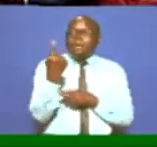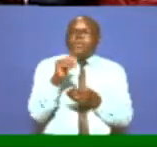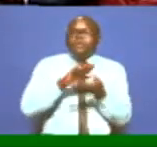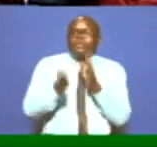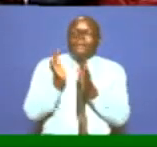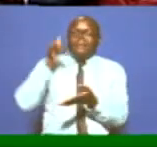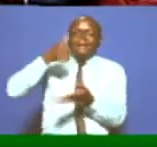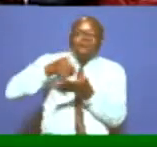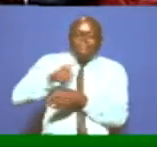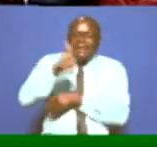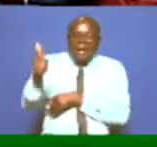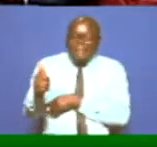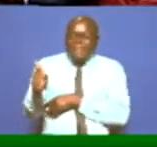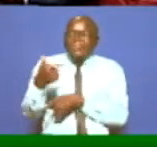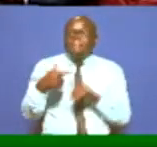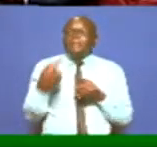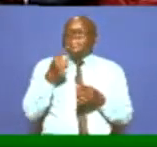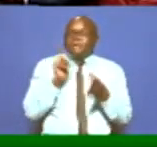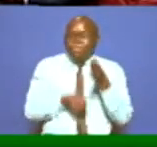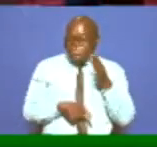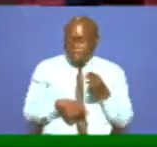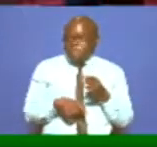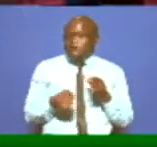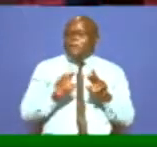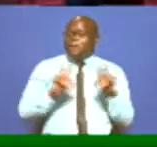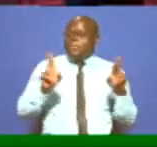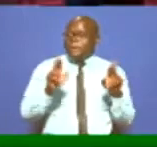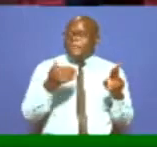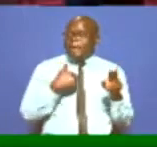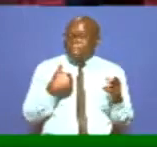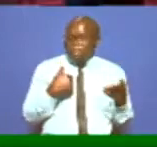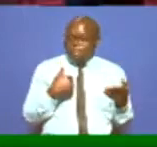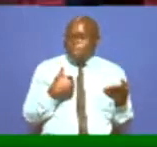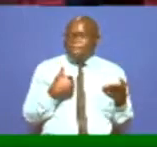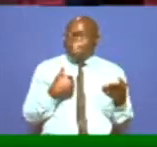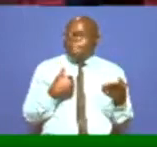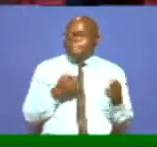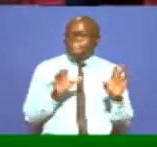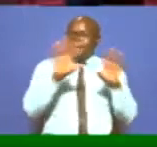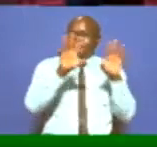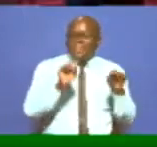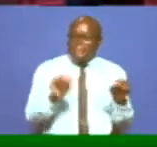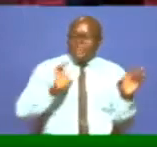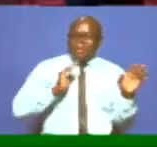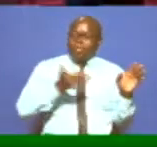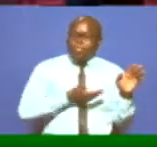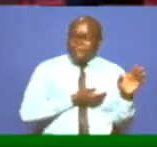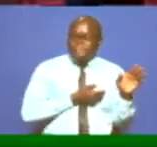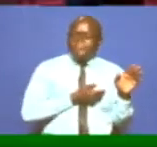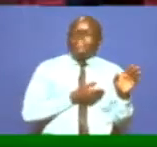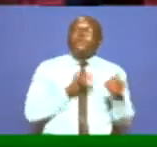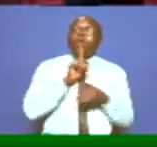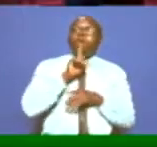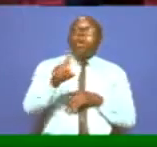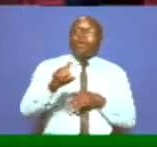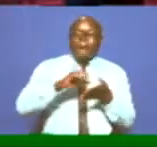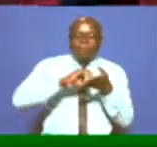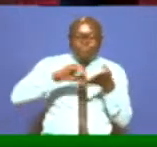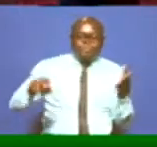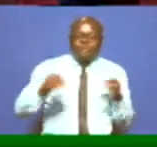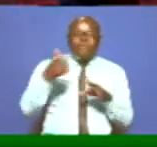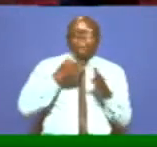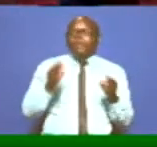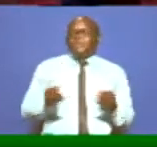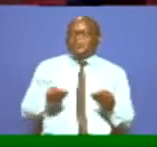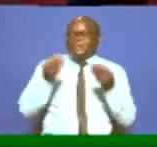however, I want to say that there is already an addendum from the Budget Committee removing even what was allocated